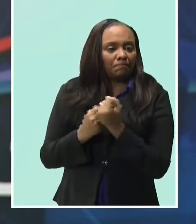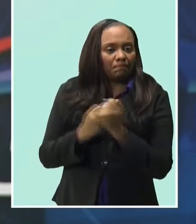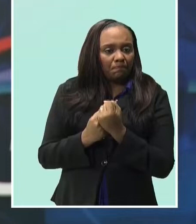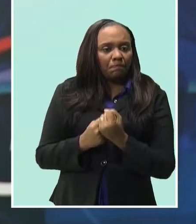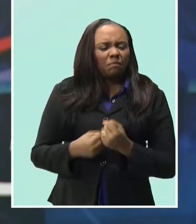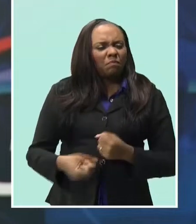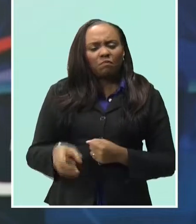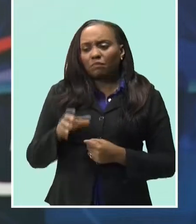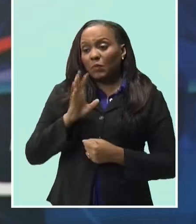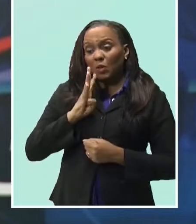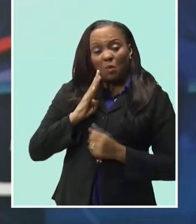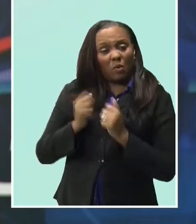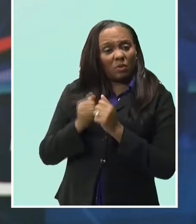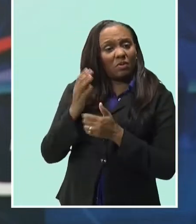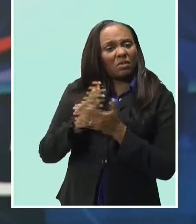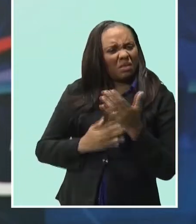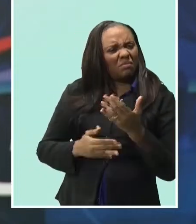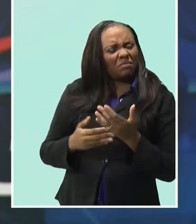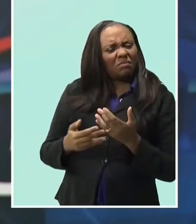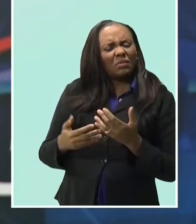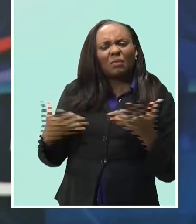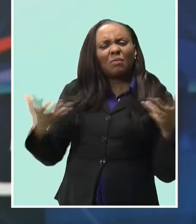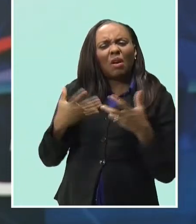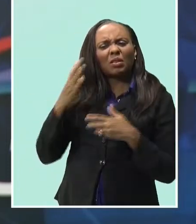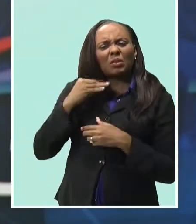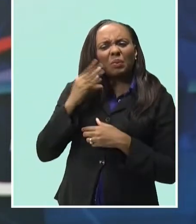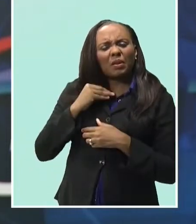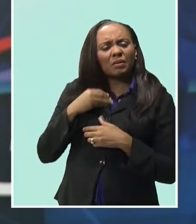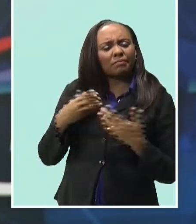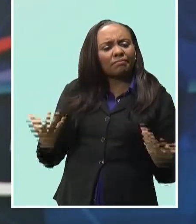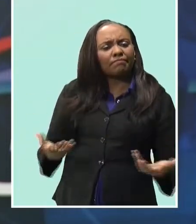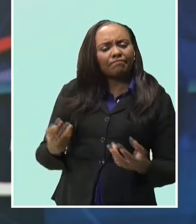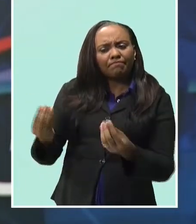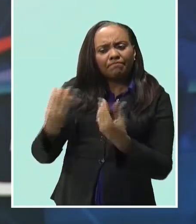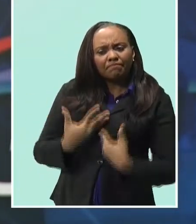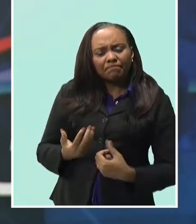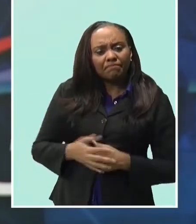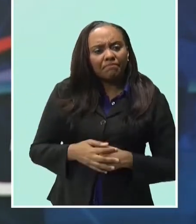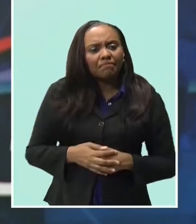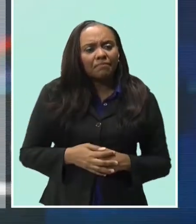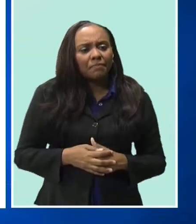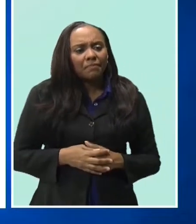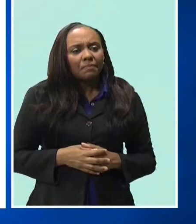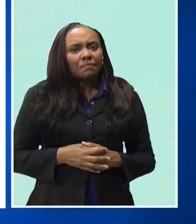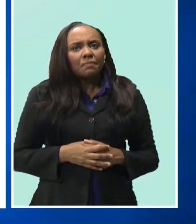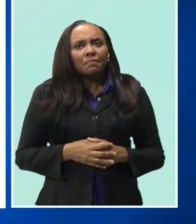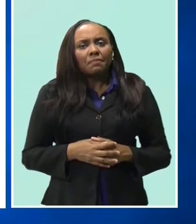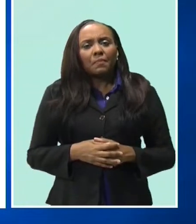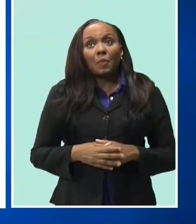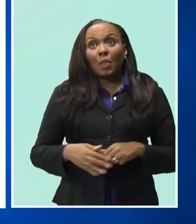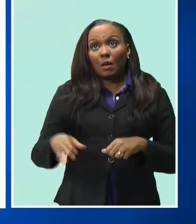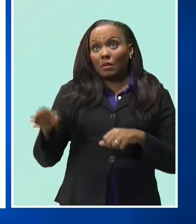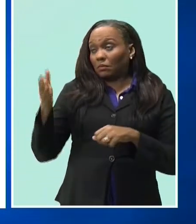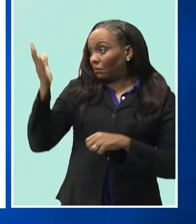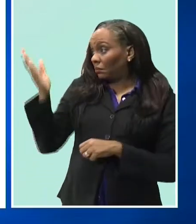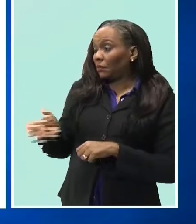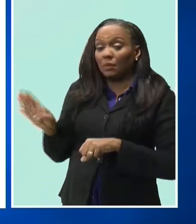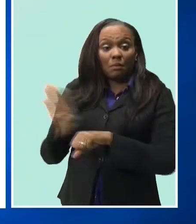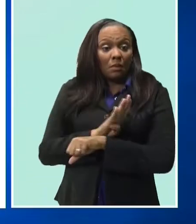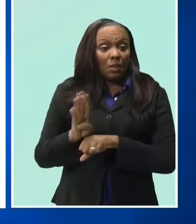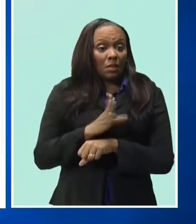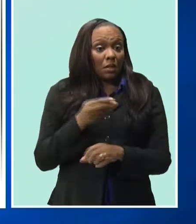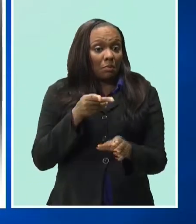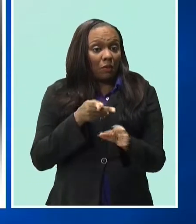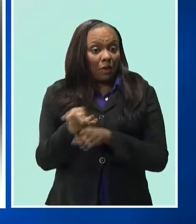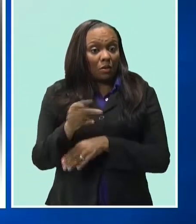to find out what their experience has been during the COVID-19 pandemic. The Business and Professional Women's Club